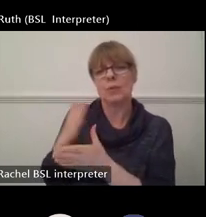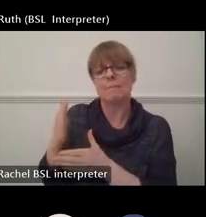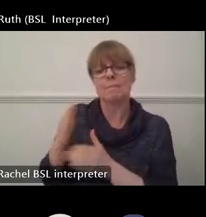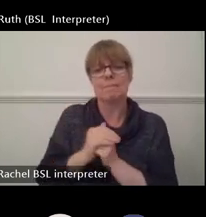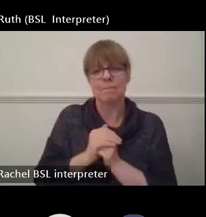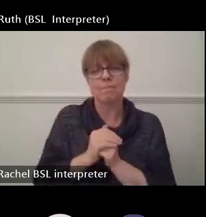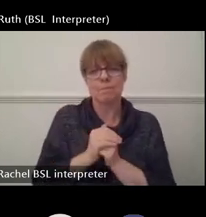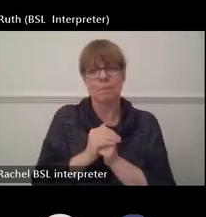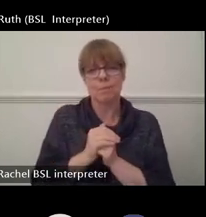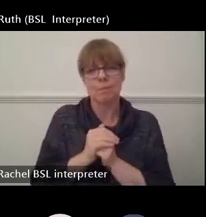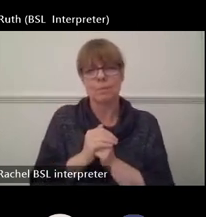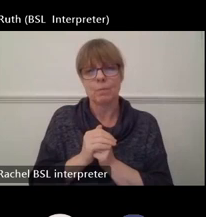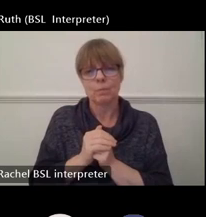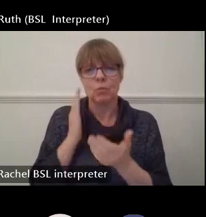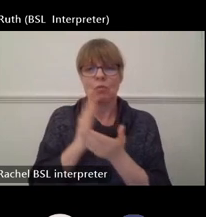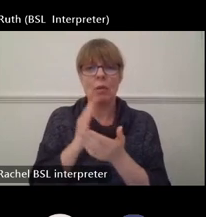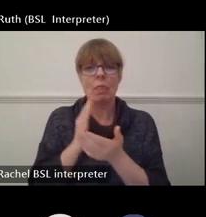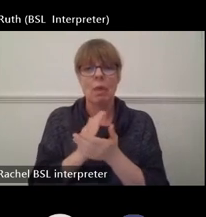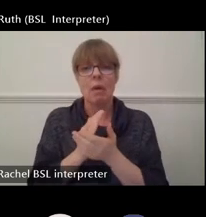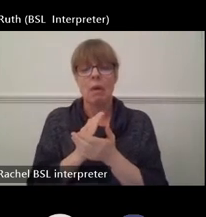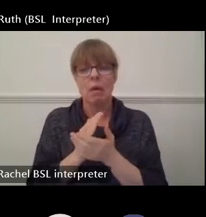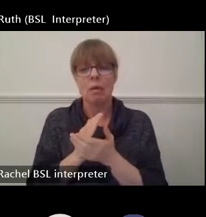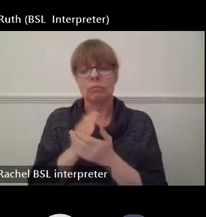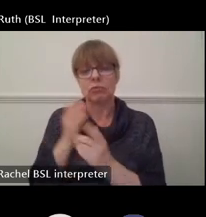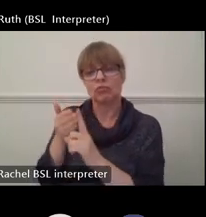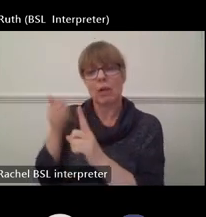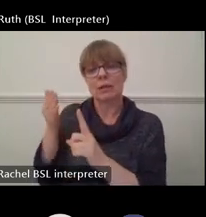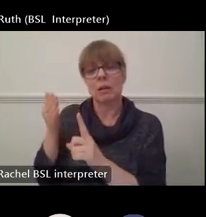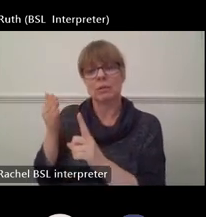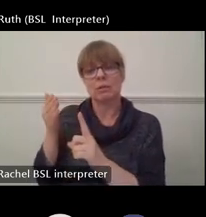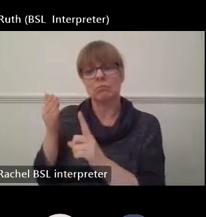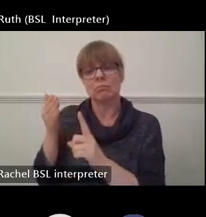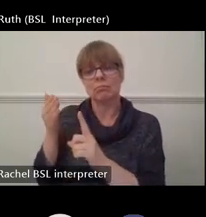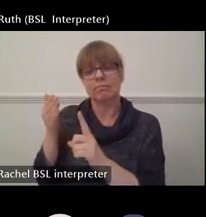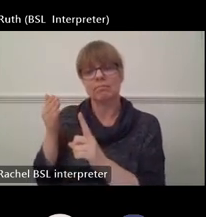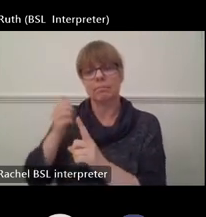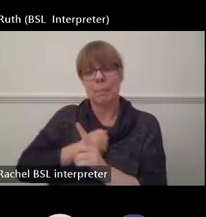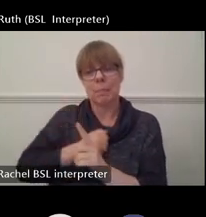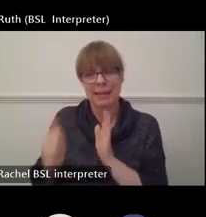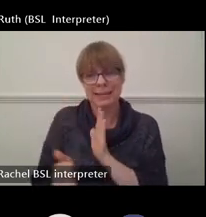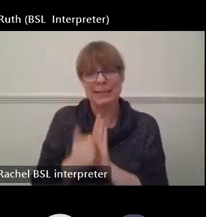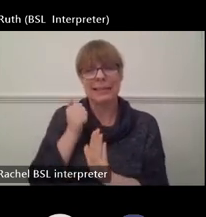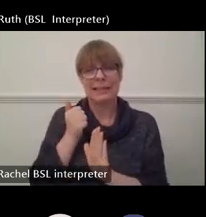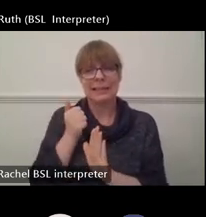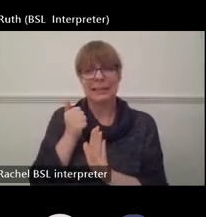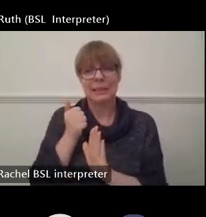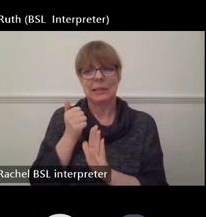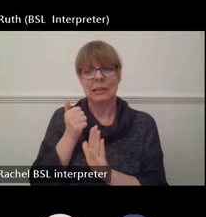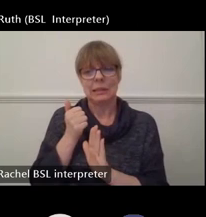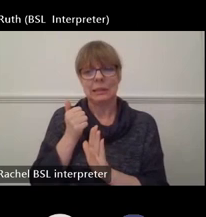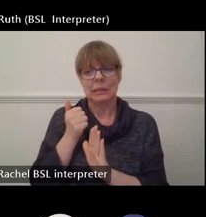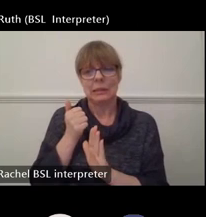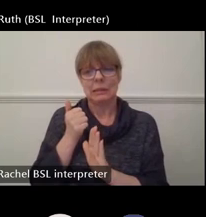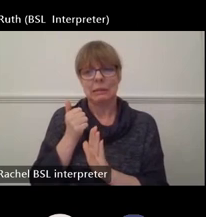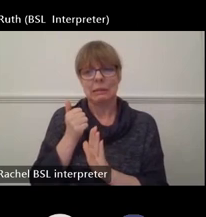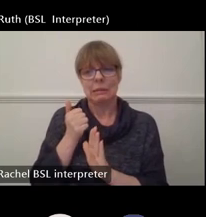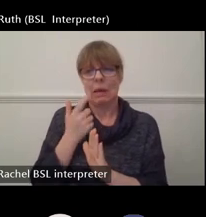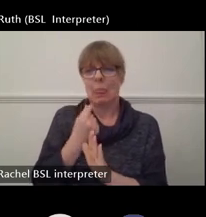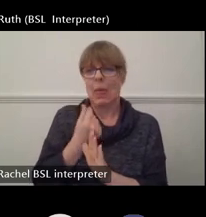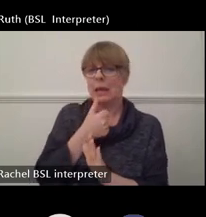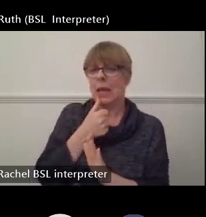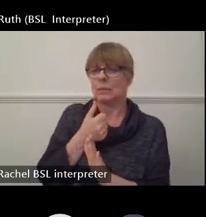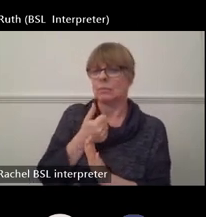It's just having that recognition of the skills, of the things I've got in my locker that they can, you know, take advantage of. I want